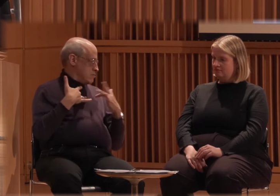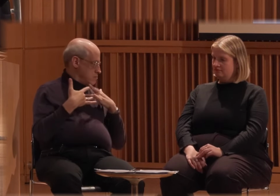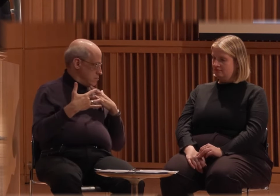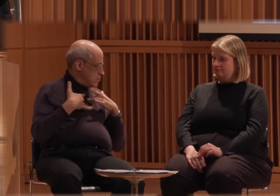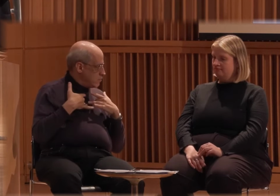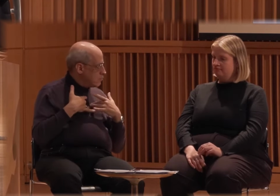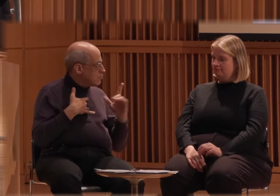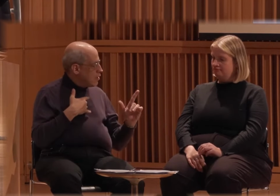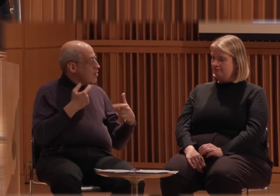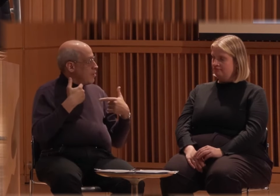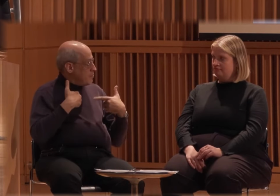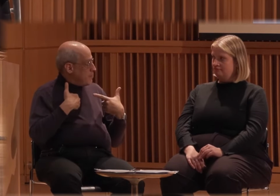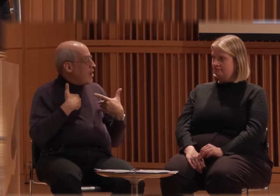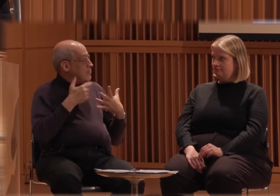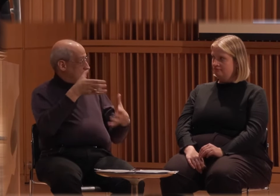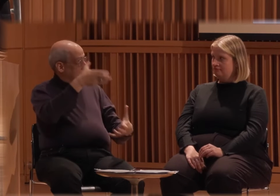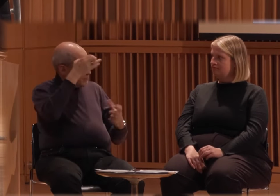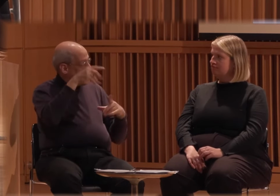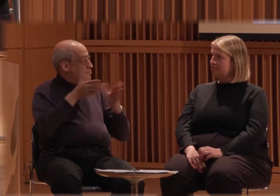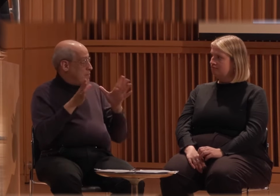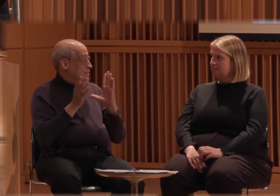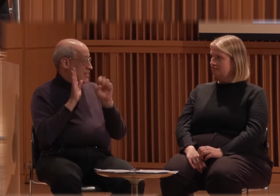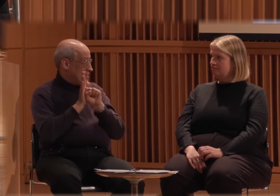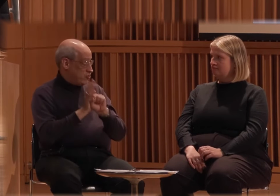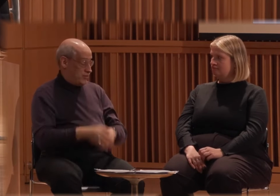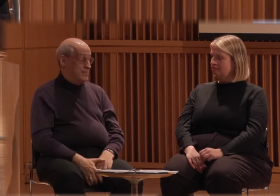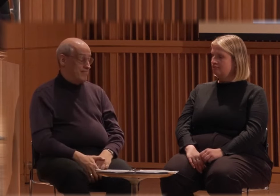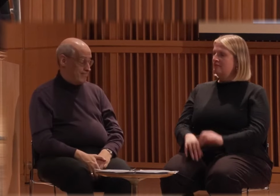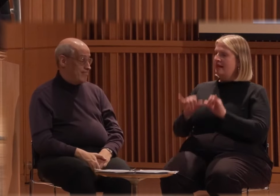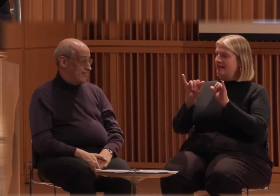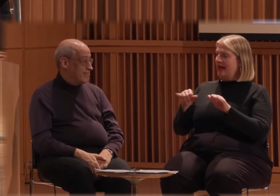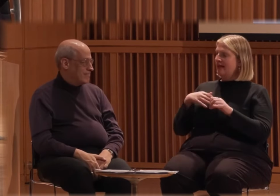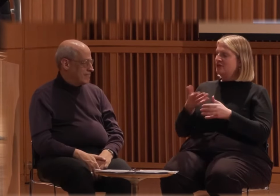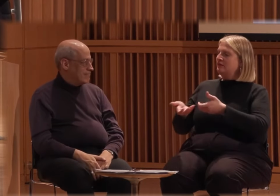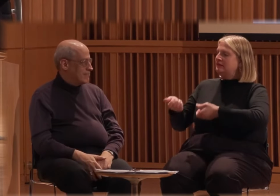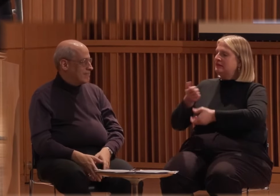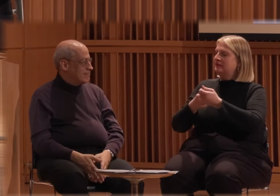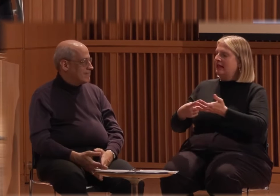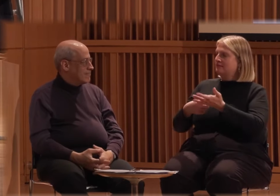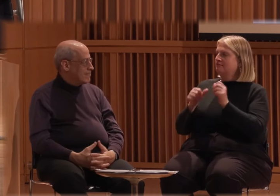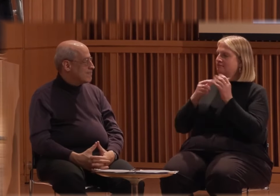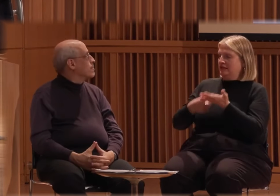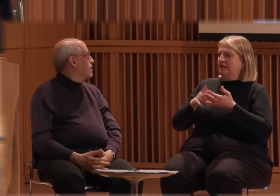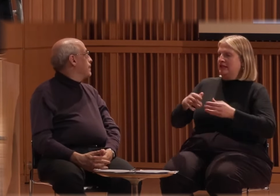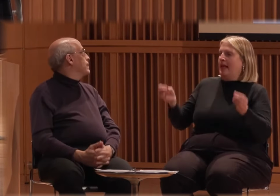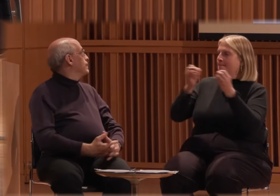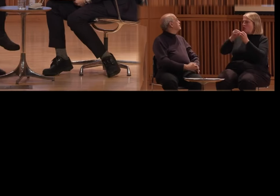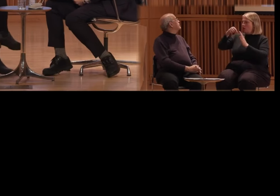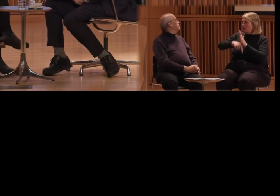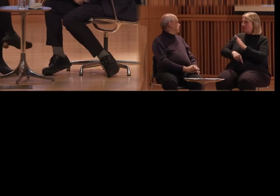expert public tensions. So let's keep talking about this a little bit. Could we go to the next slide, if that's all